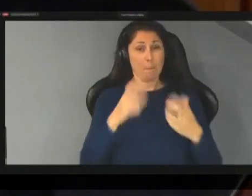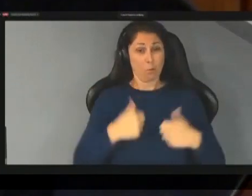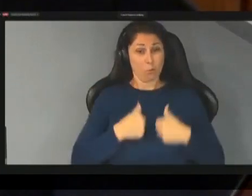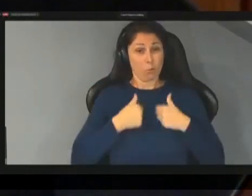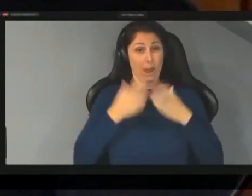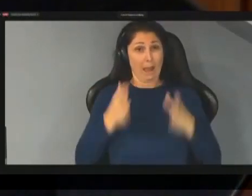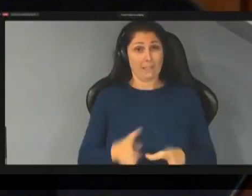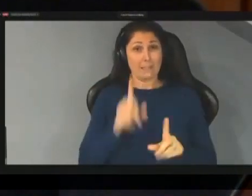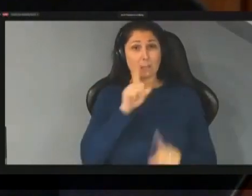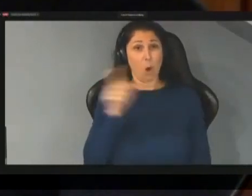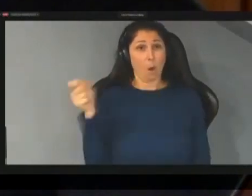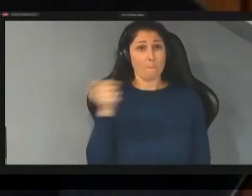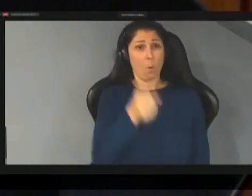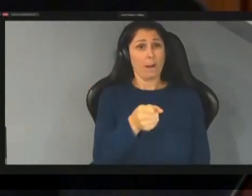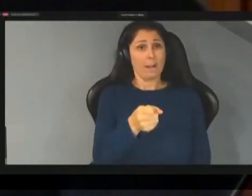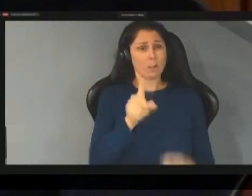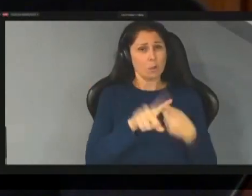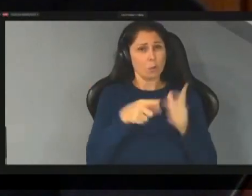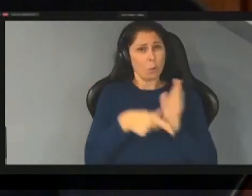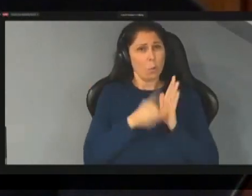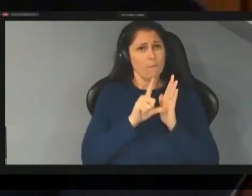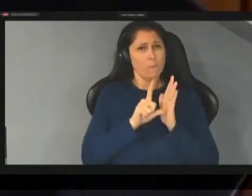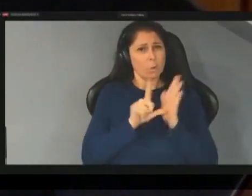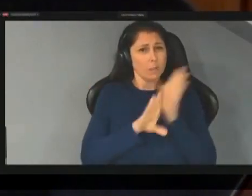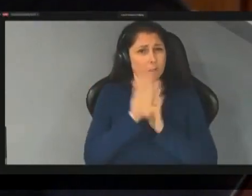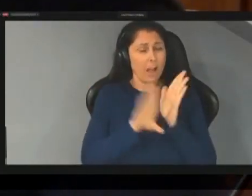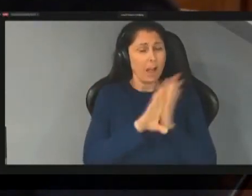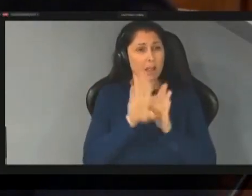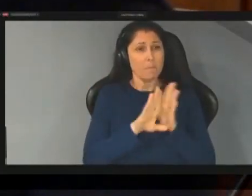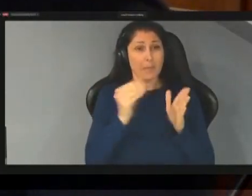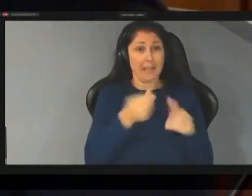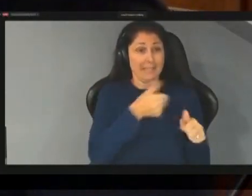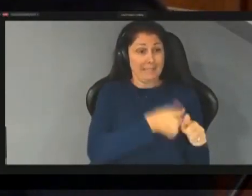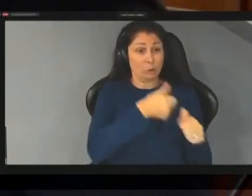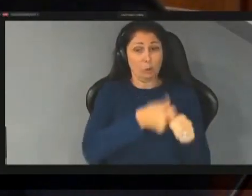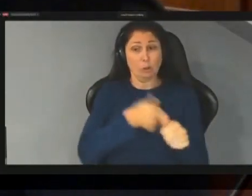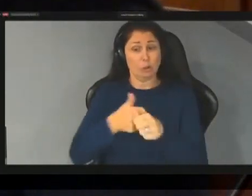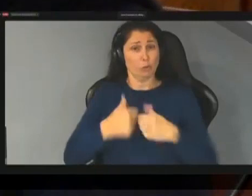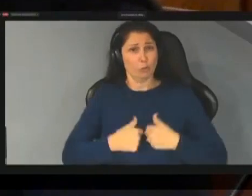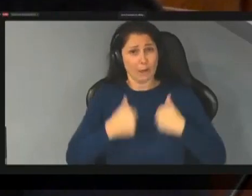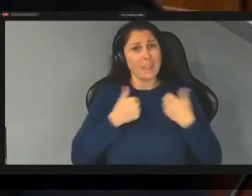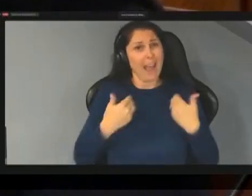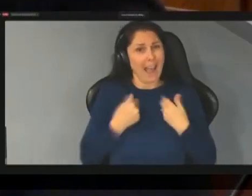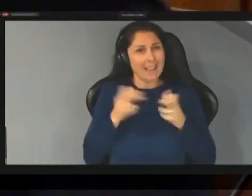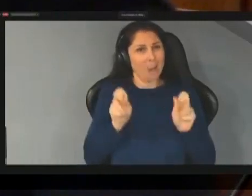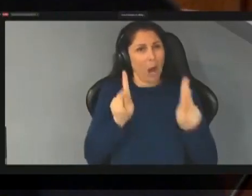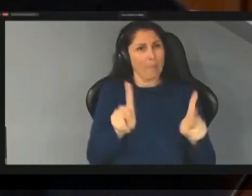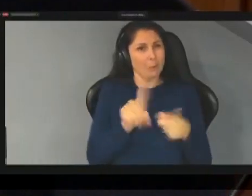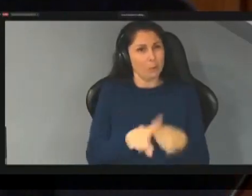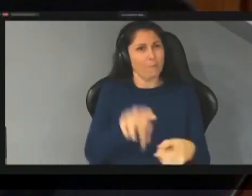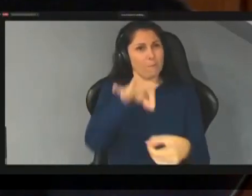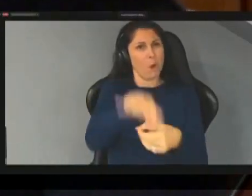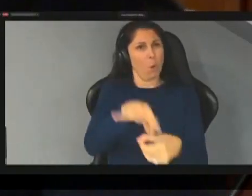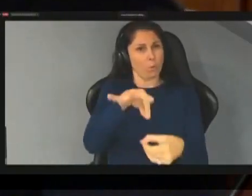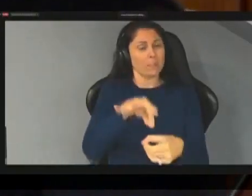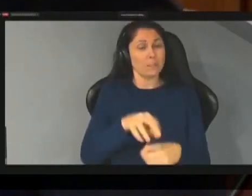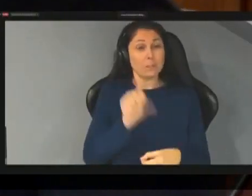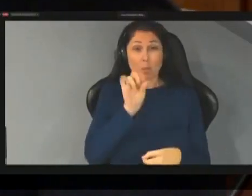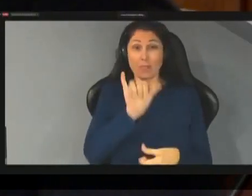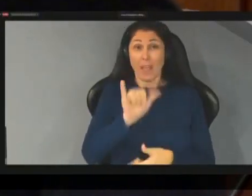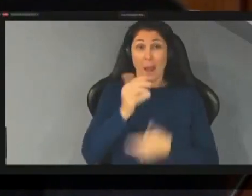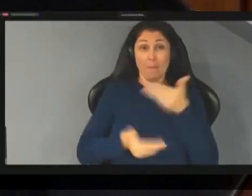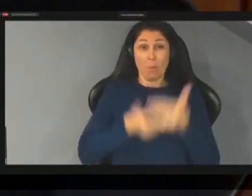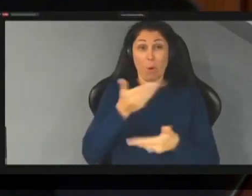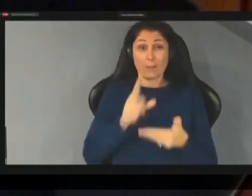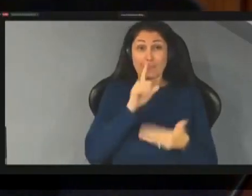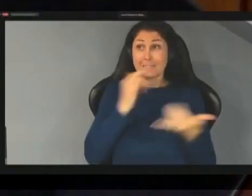appointed to review development, and then each and every resident in the community has an opportunity to vote. So that process is now over 4